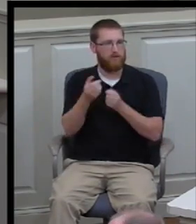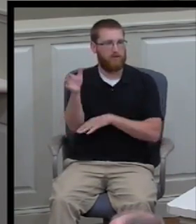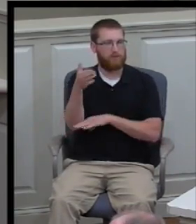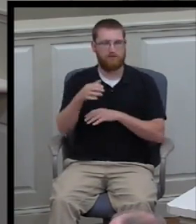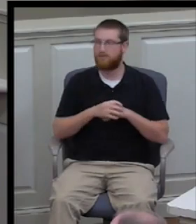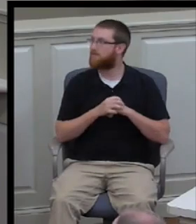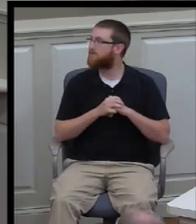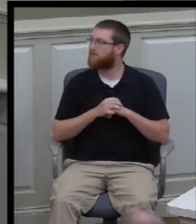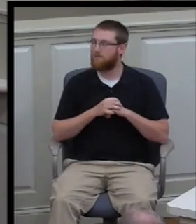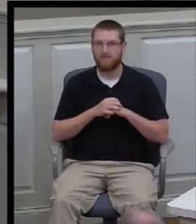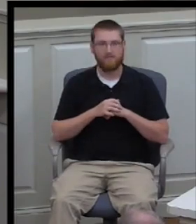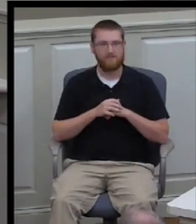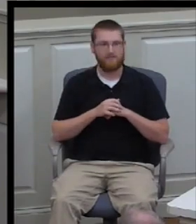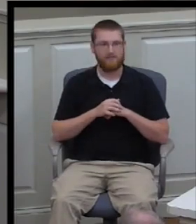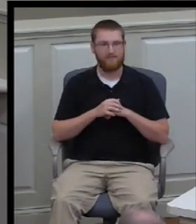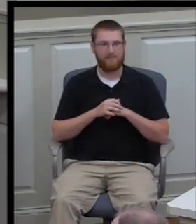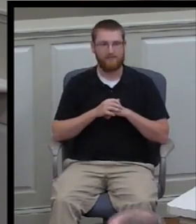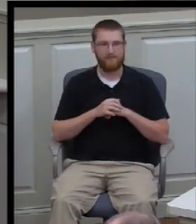Here's Rick. Rick is here. All right.